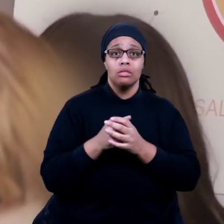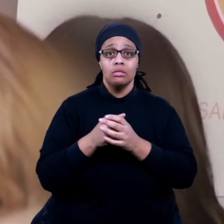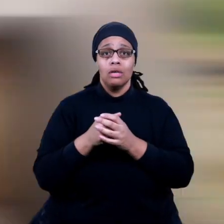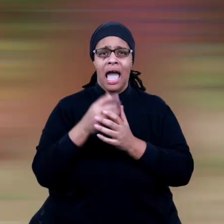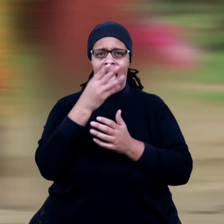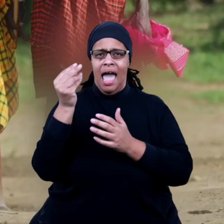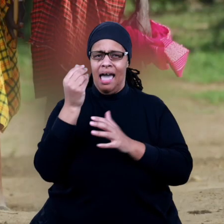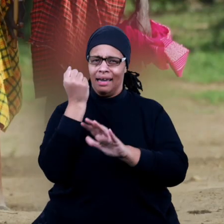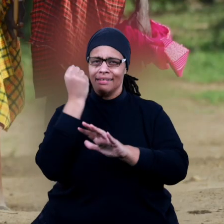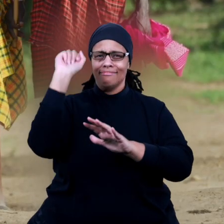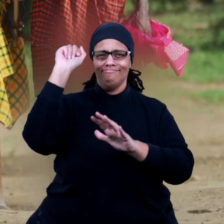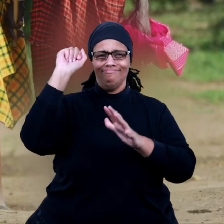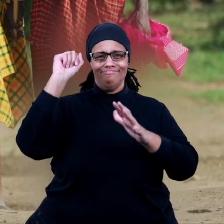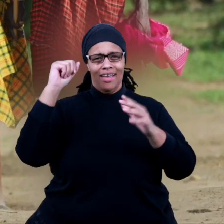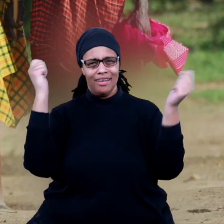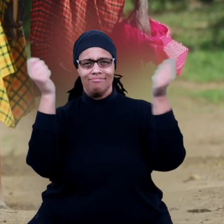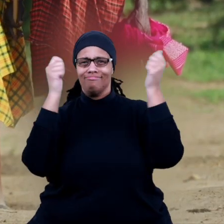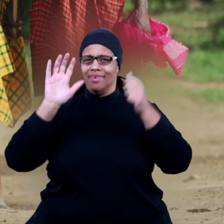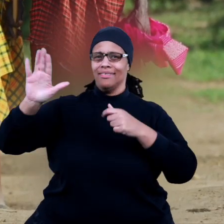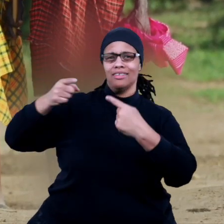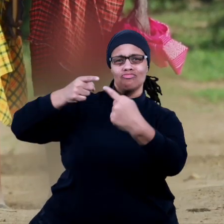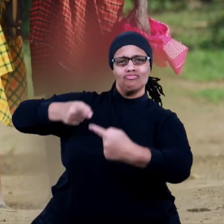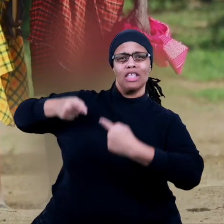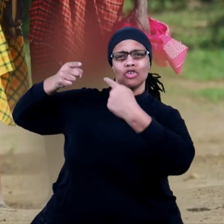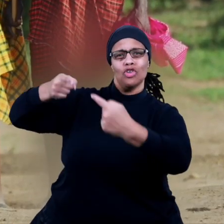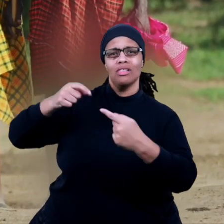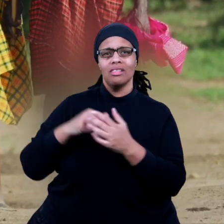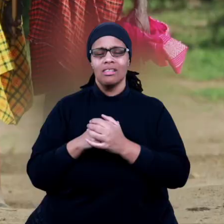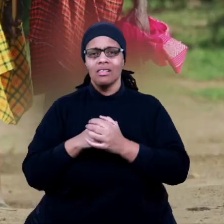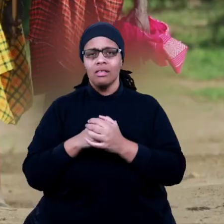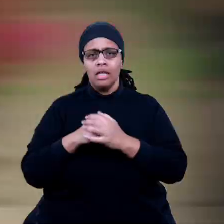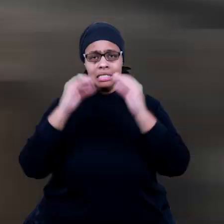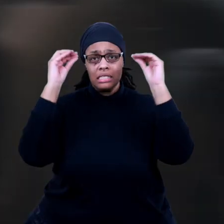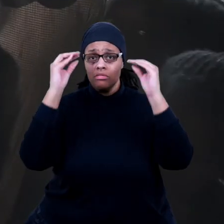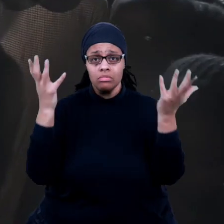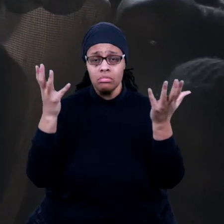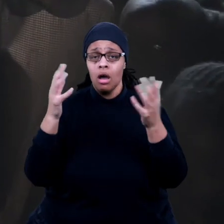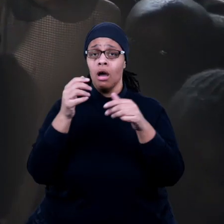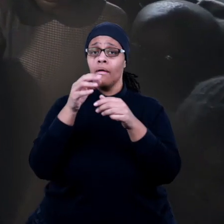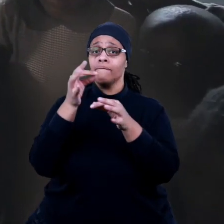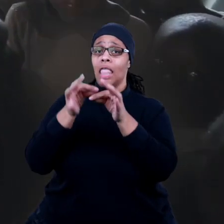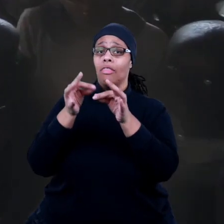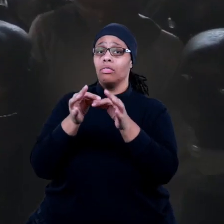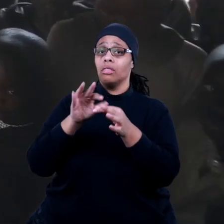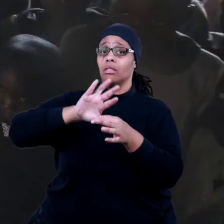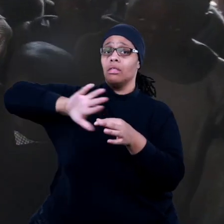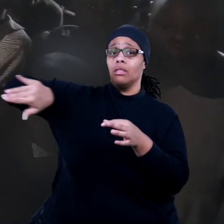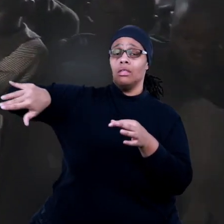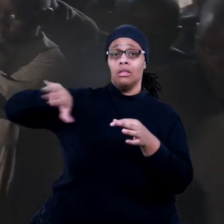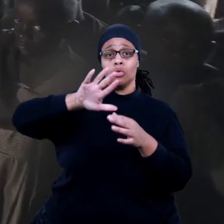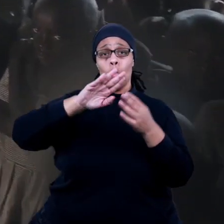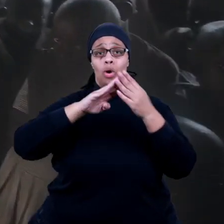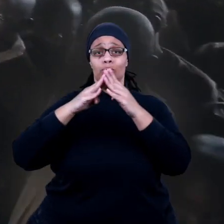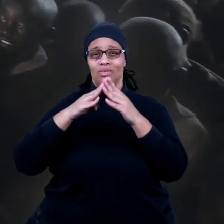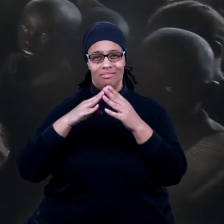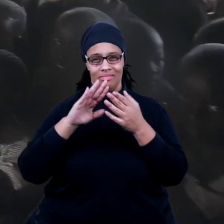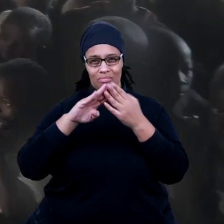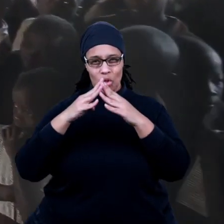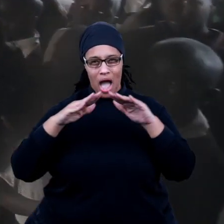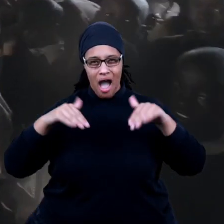leaders, and the righteousness and victory of their struggle. It teaches that without faith in your